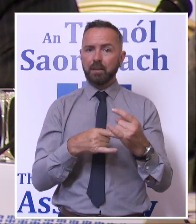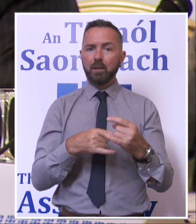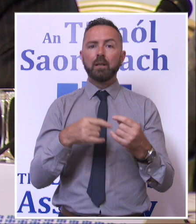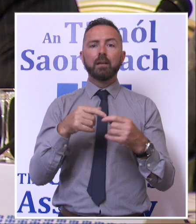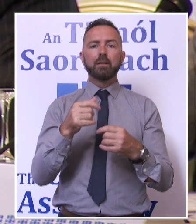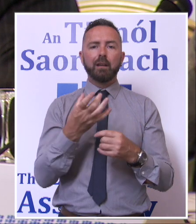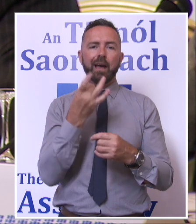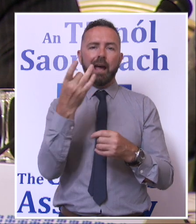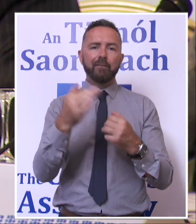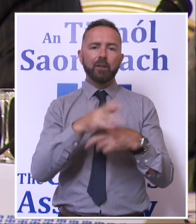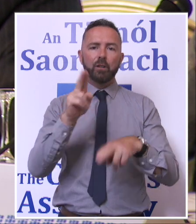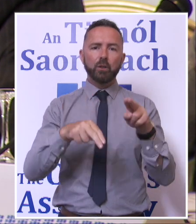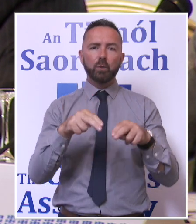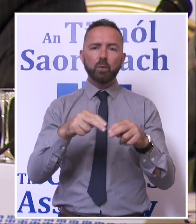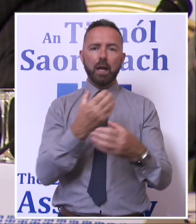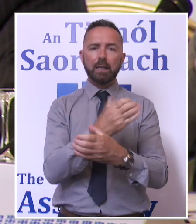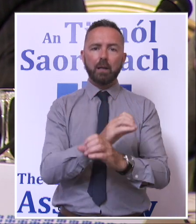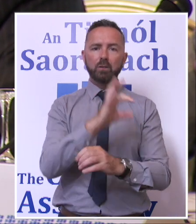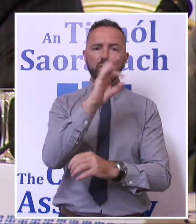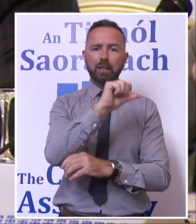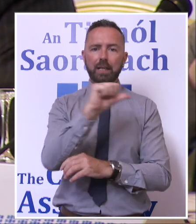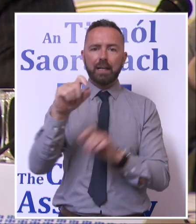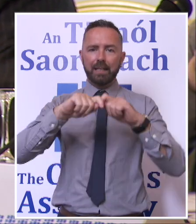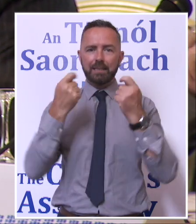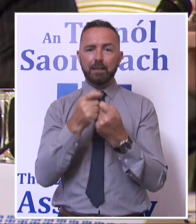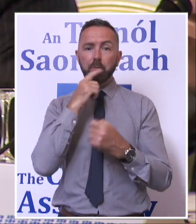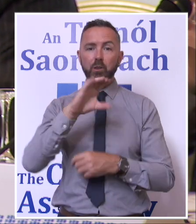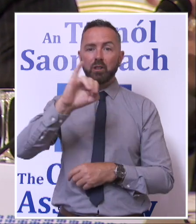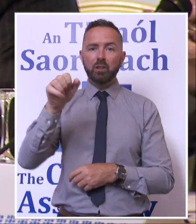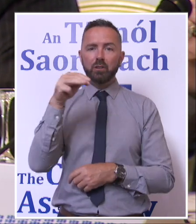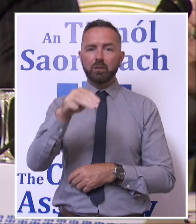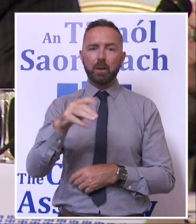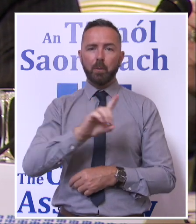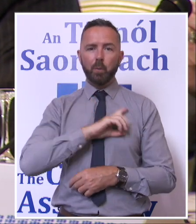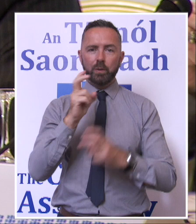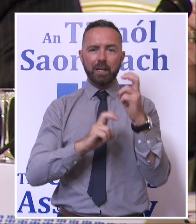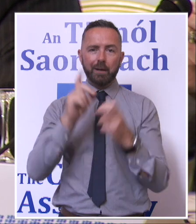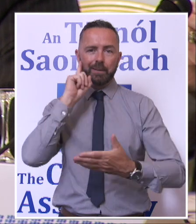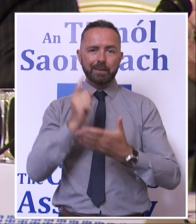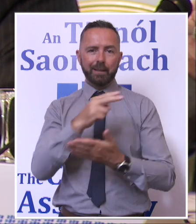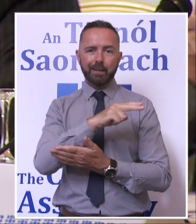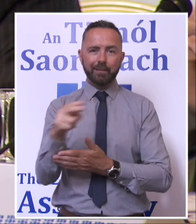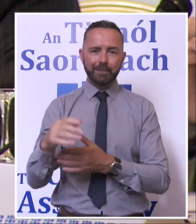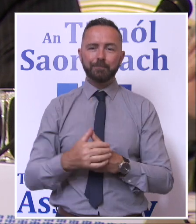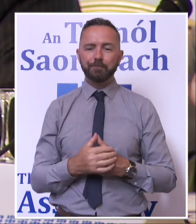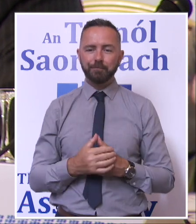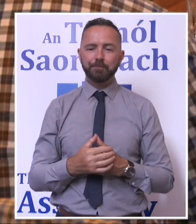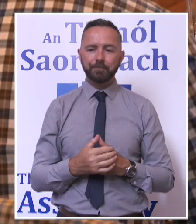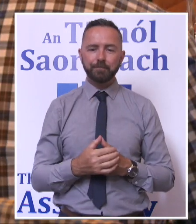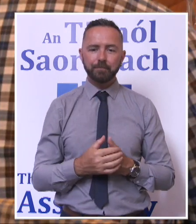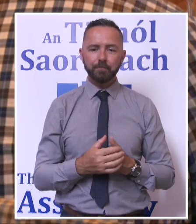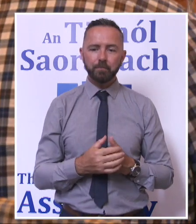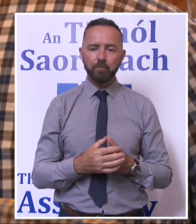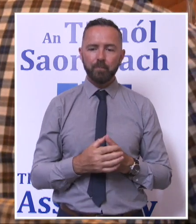teams. I think Jim won the argument and they decided not to do it. We had nuclear-free designations for some counties and